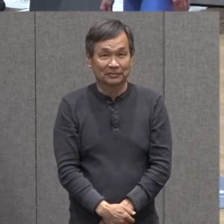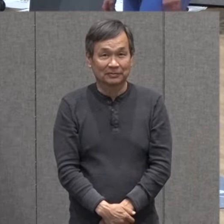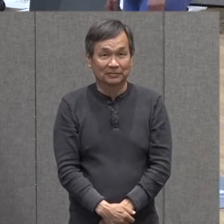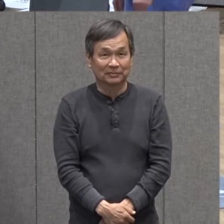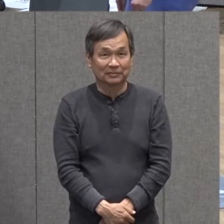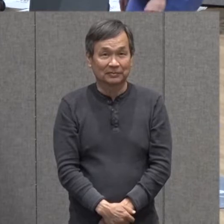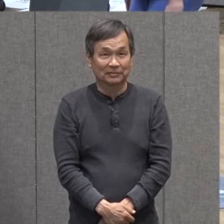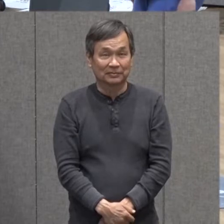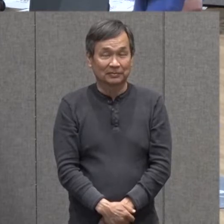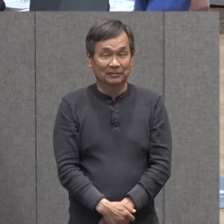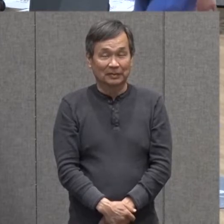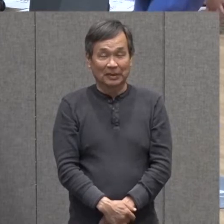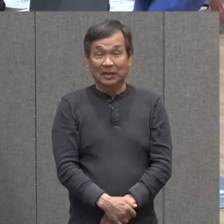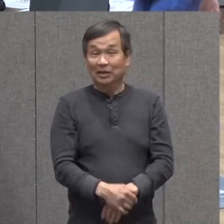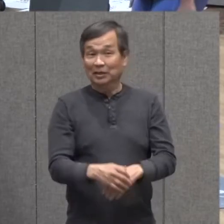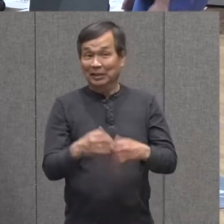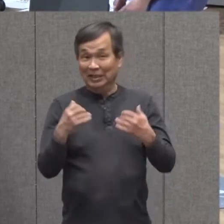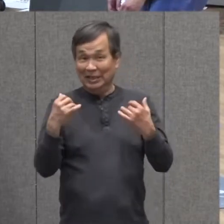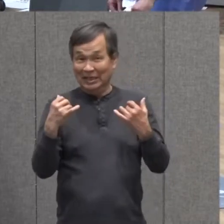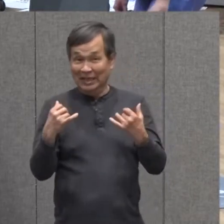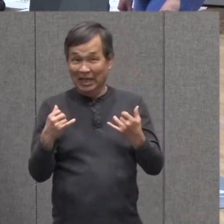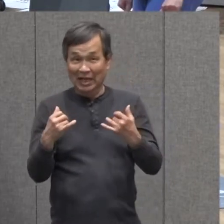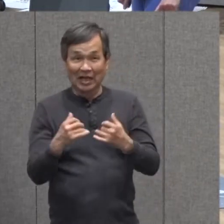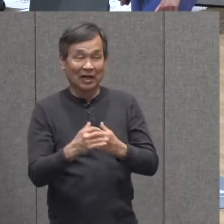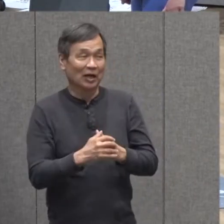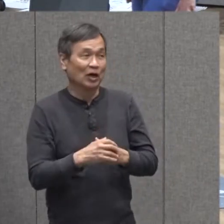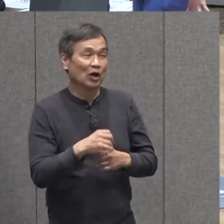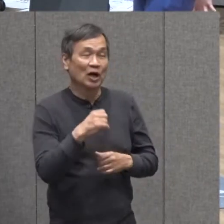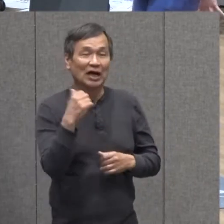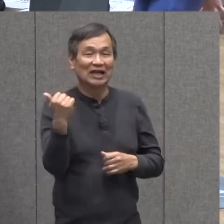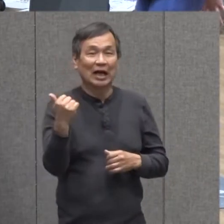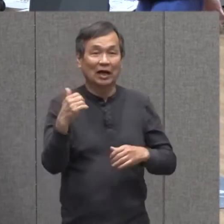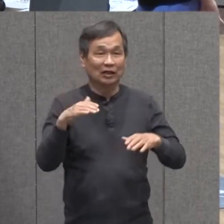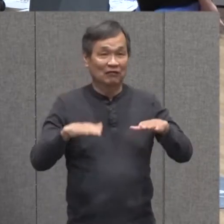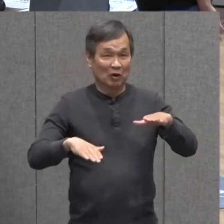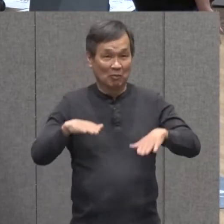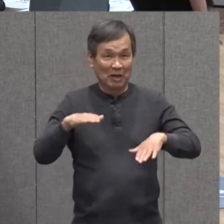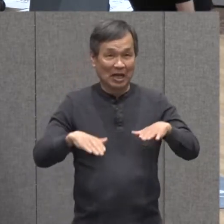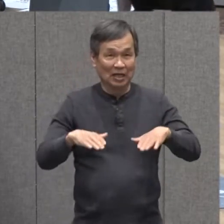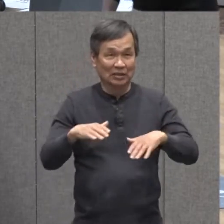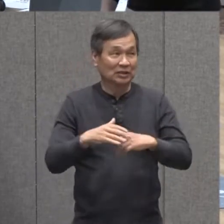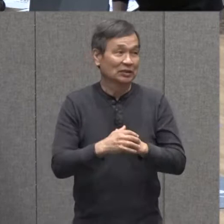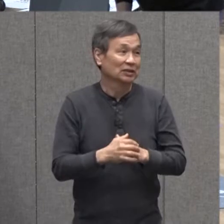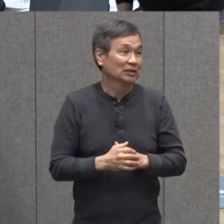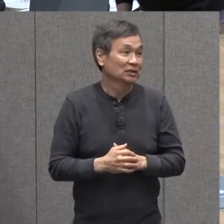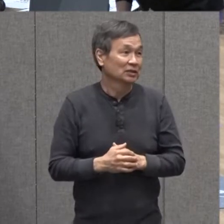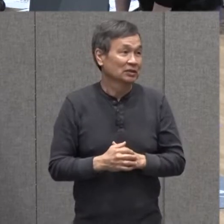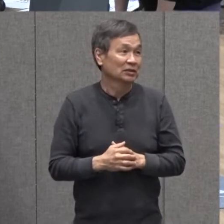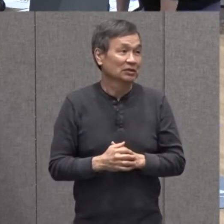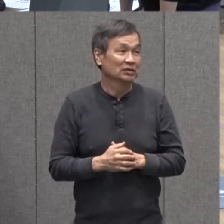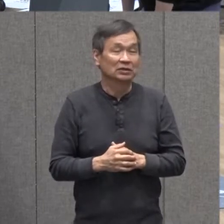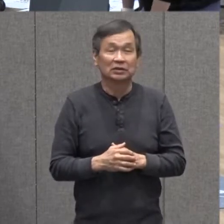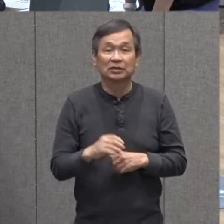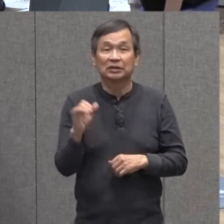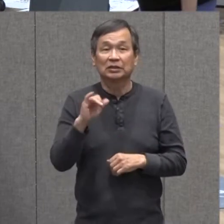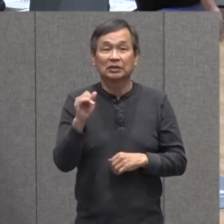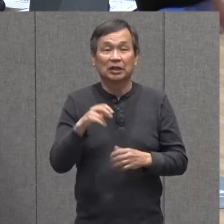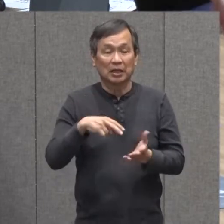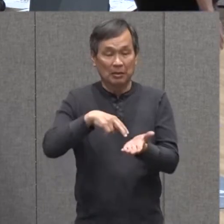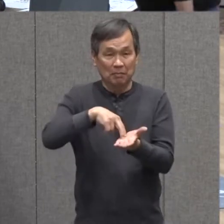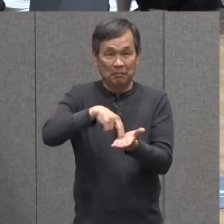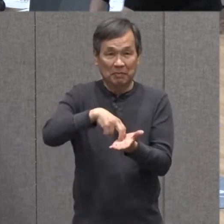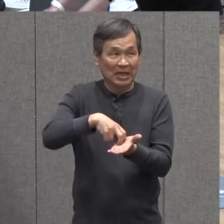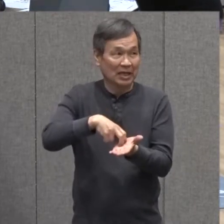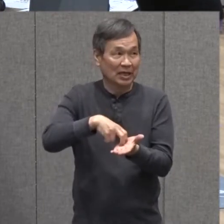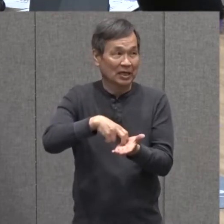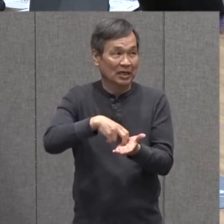down. All right, now we're gonna go into another balance pose, chair pose. Slightly bend your knees. Ahora vamos